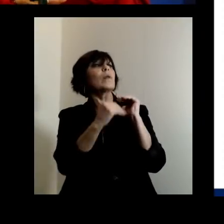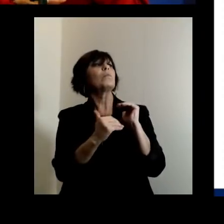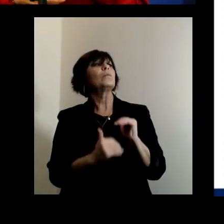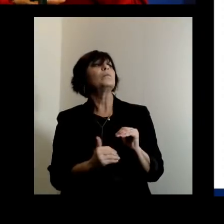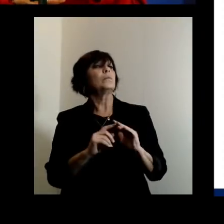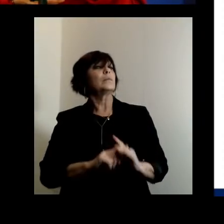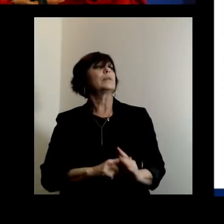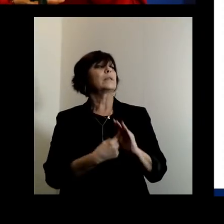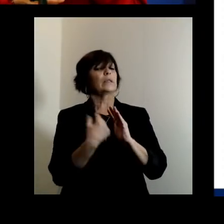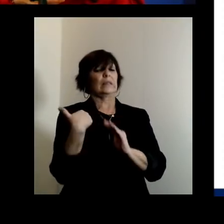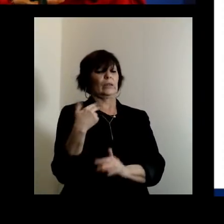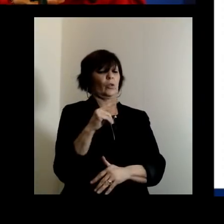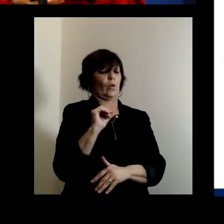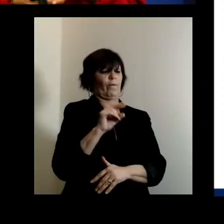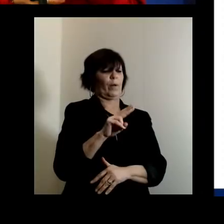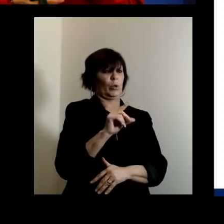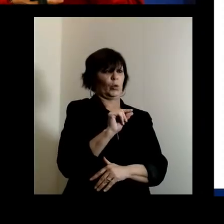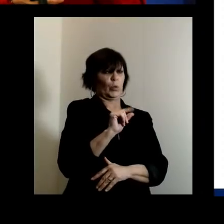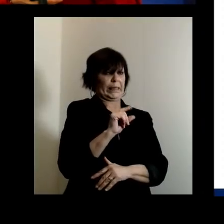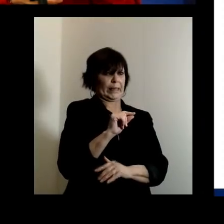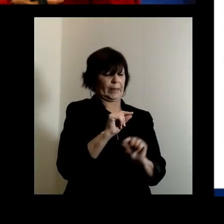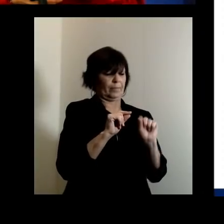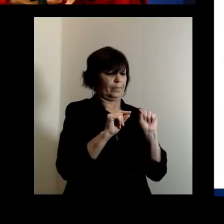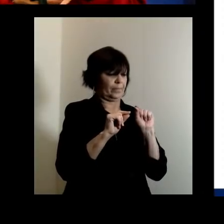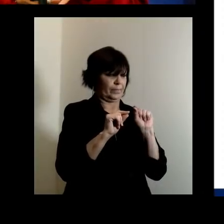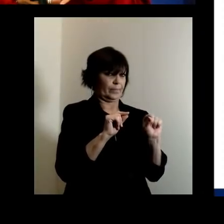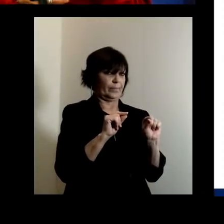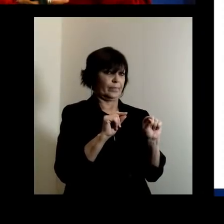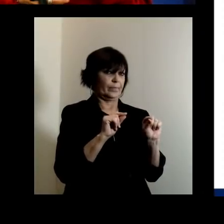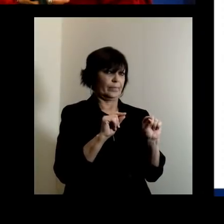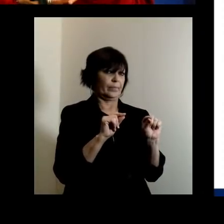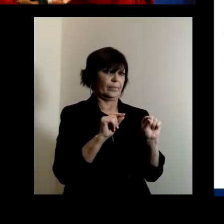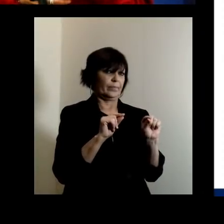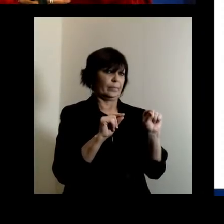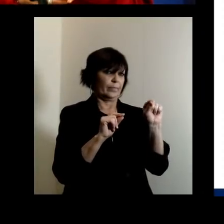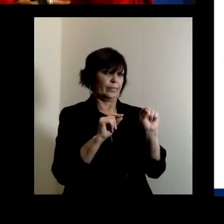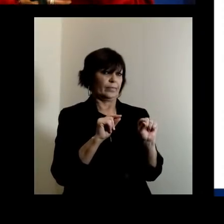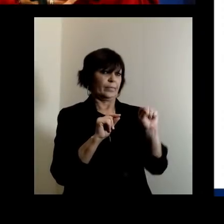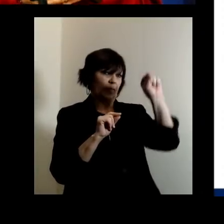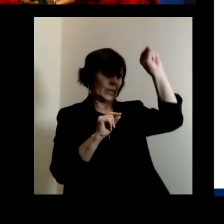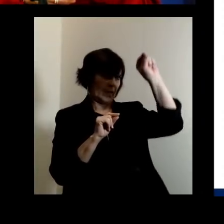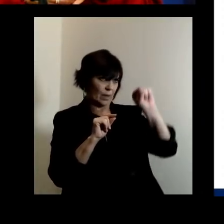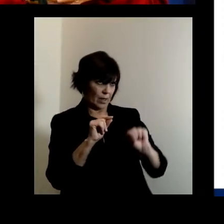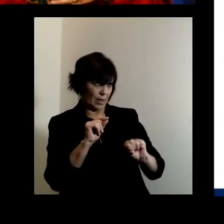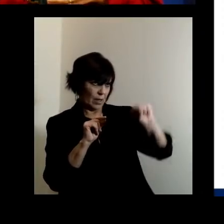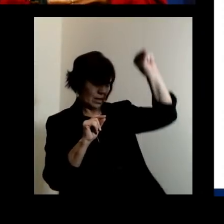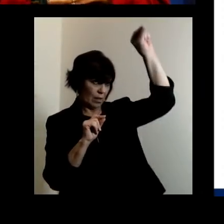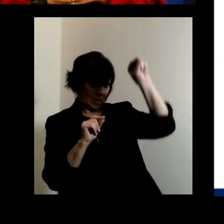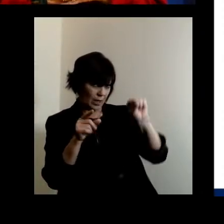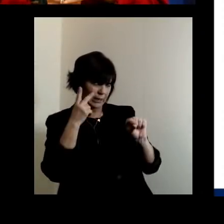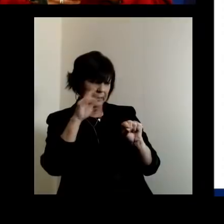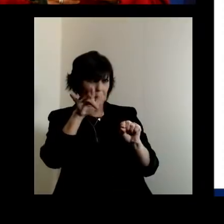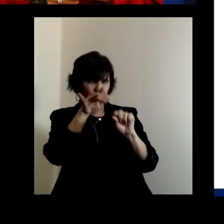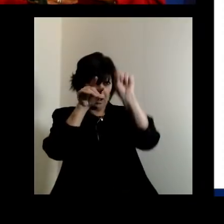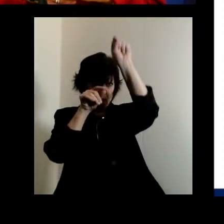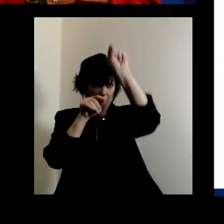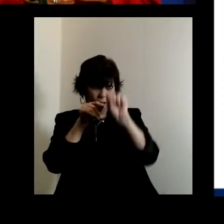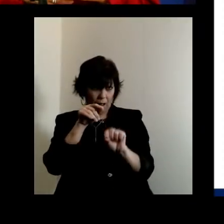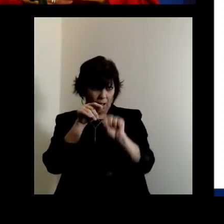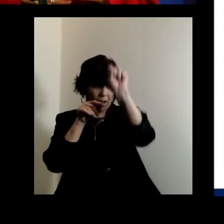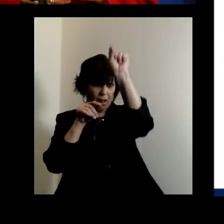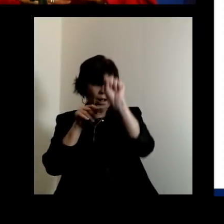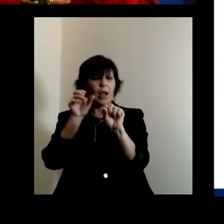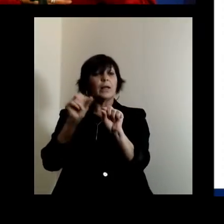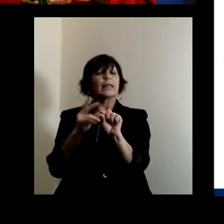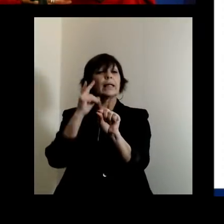started on November 20th. So, and that is the vertical line that is being drawn in the middle of the graph. So you can